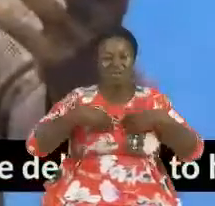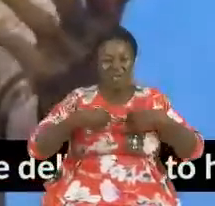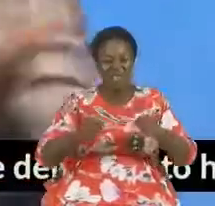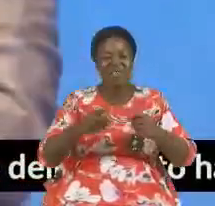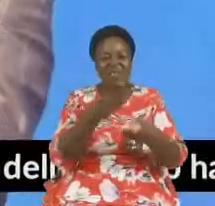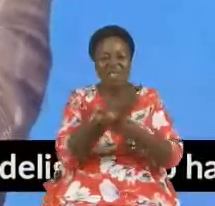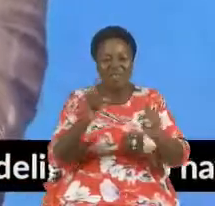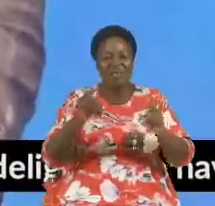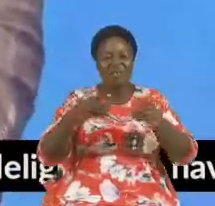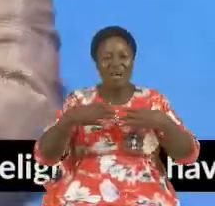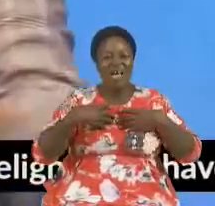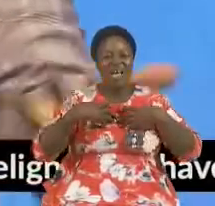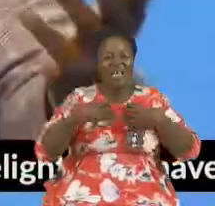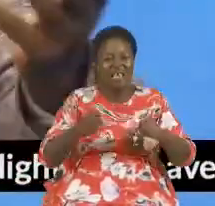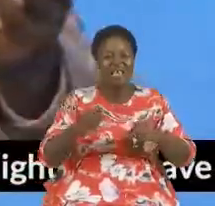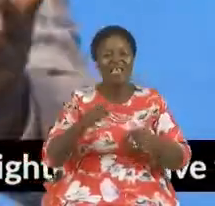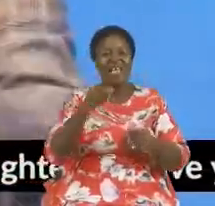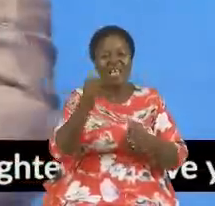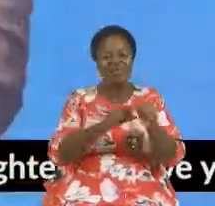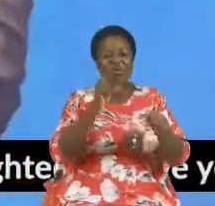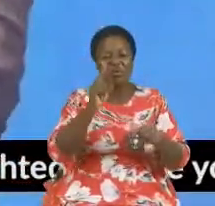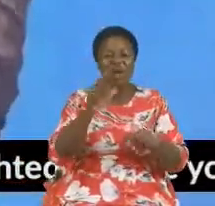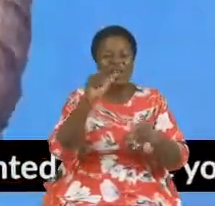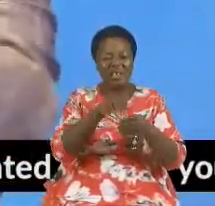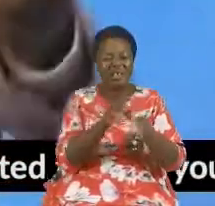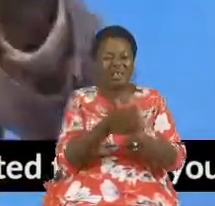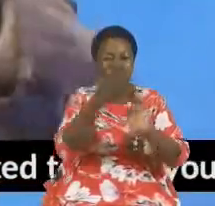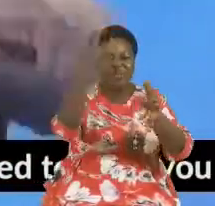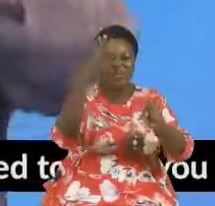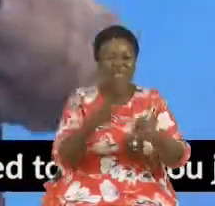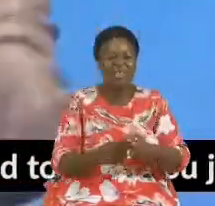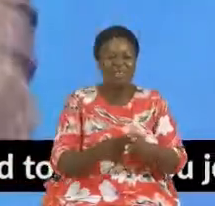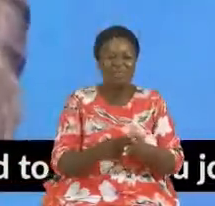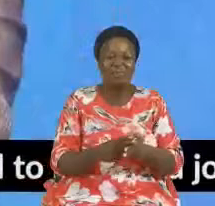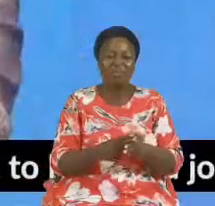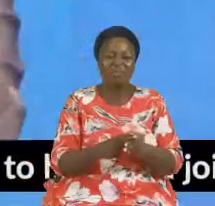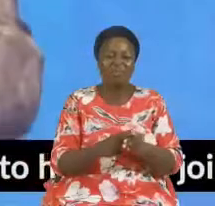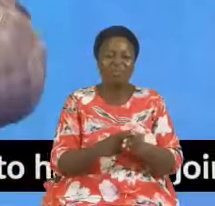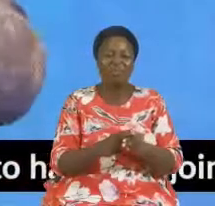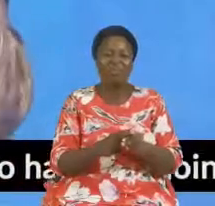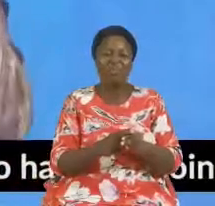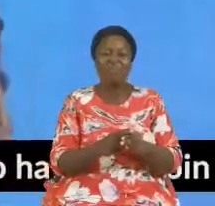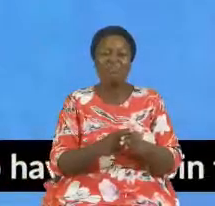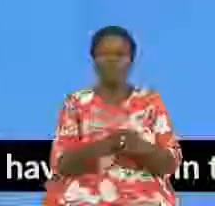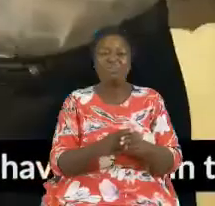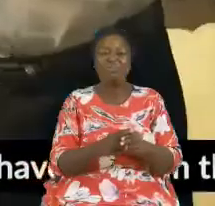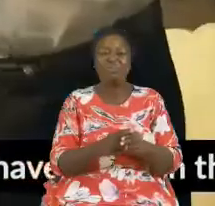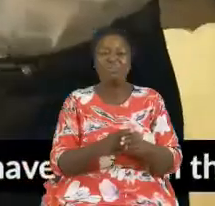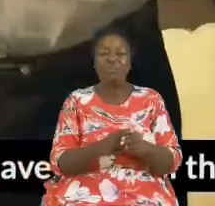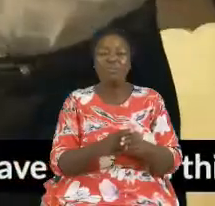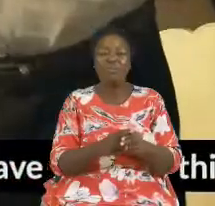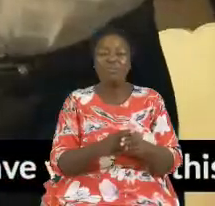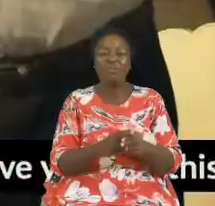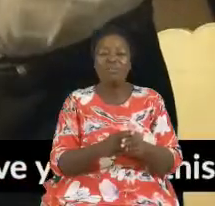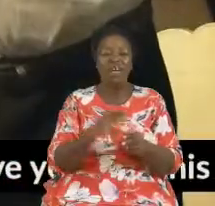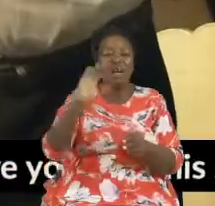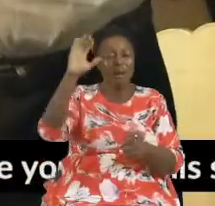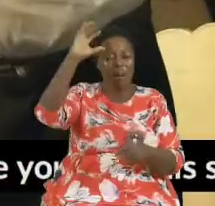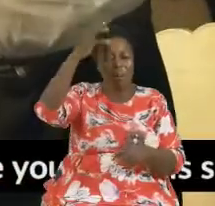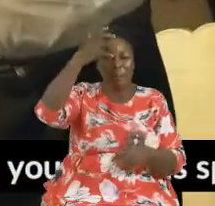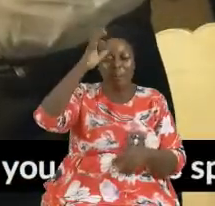Touch, transform, heal, deliver, cure everyone in Jesus'